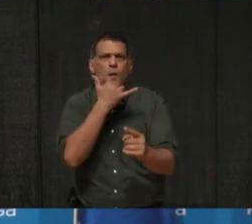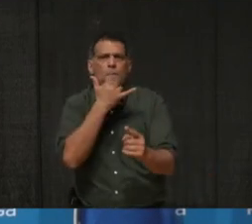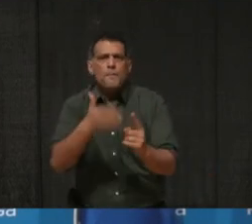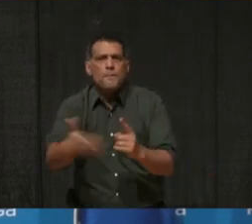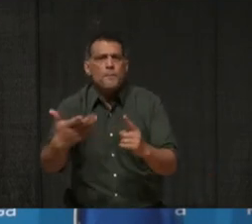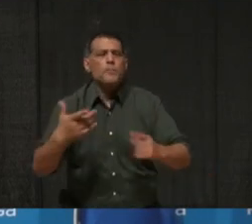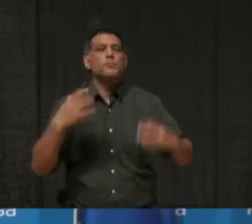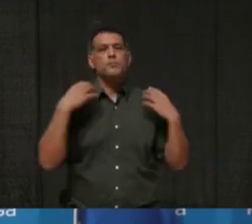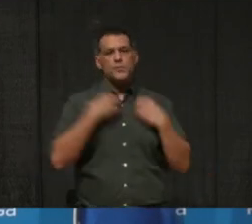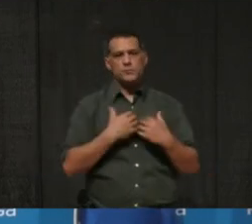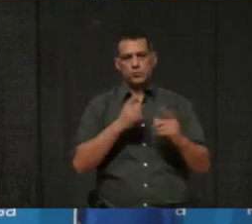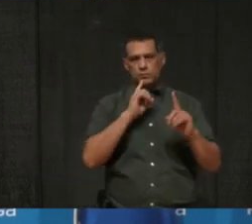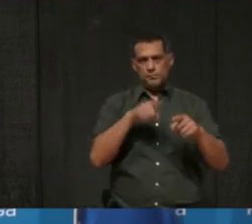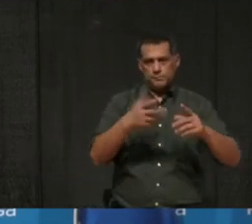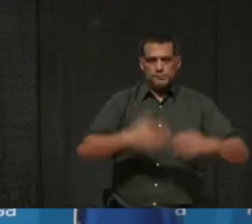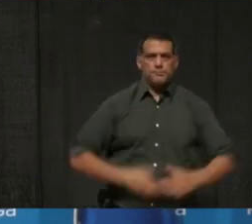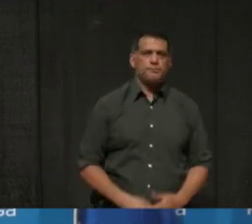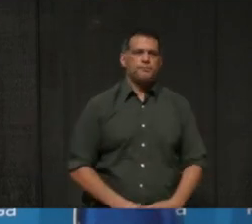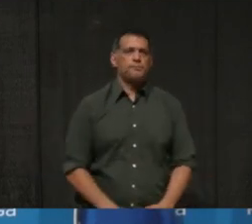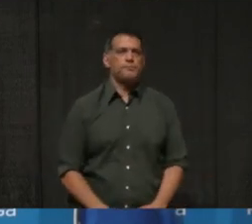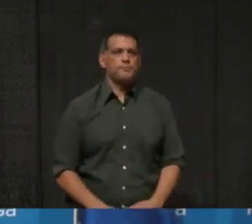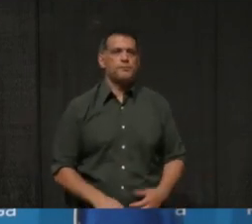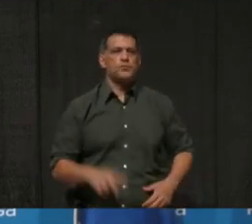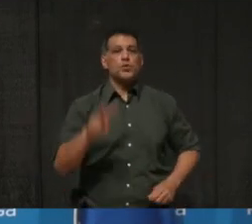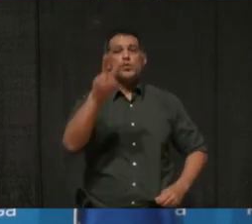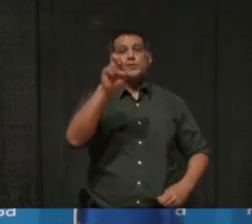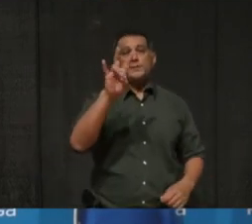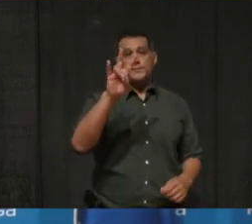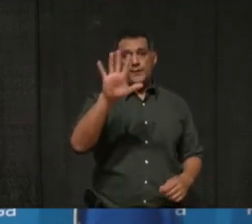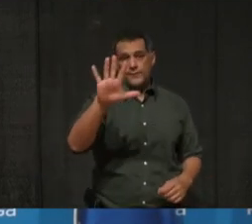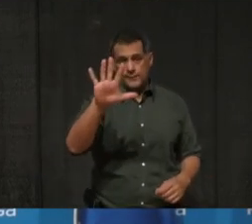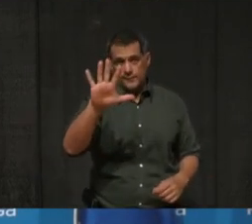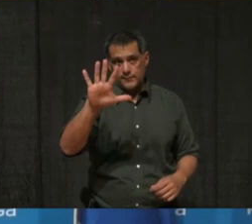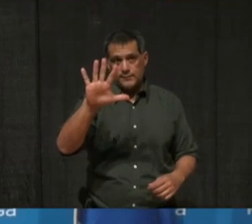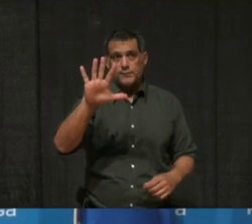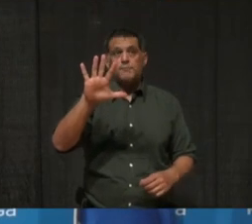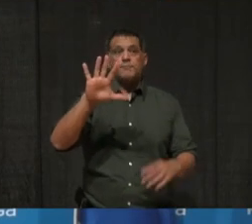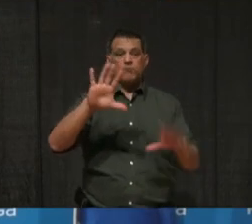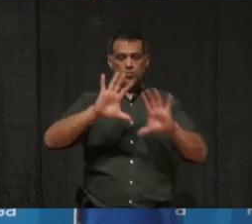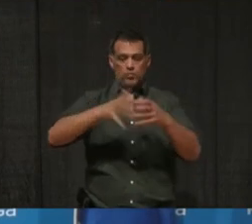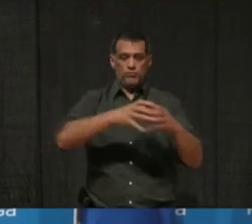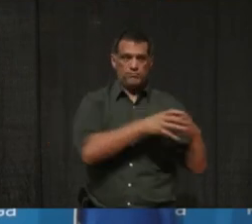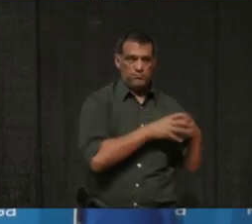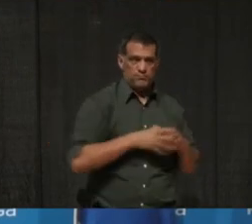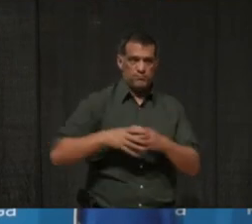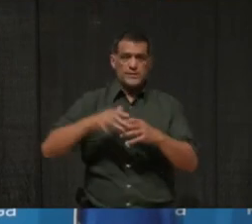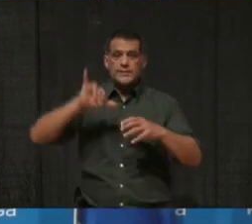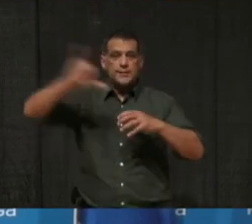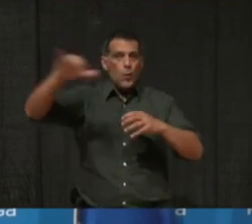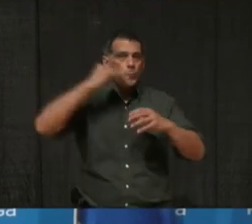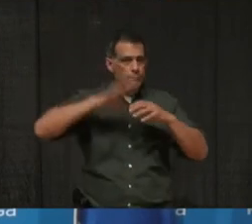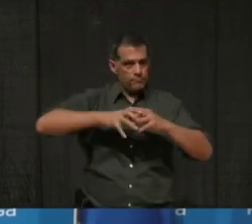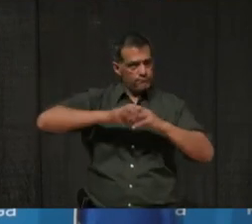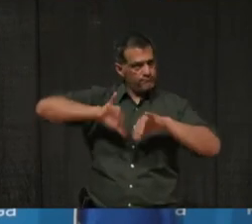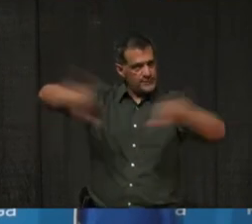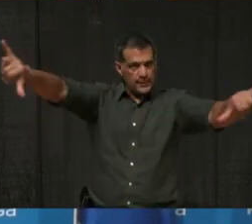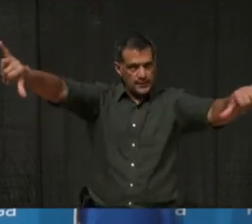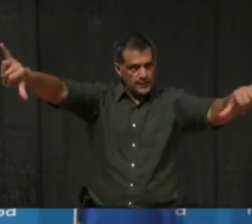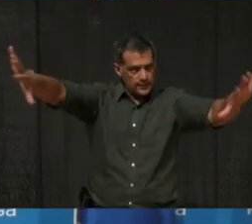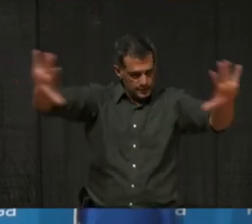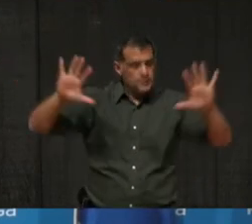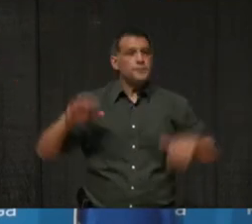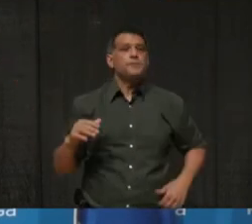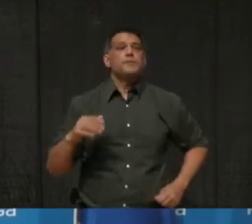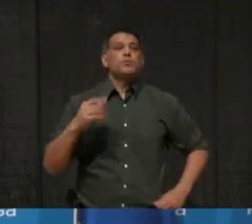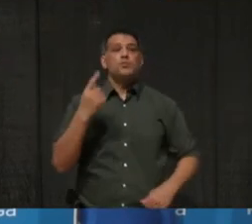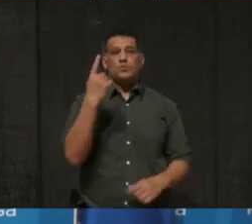are 275 approximately workers now in isolation, quarantining at home. And, of course, there was unfortunately one